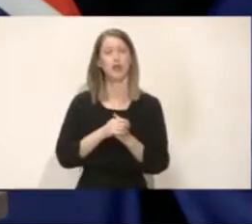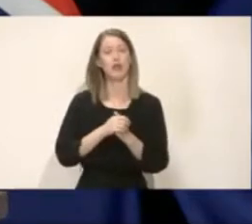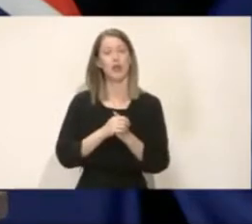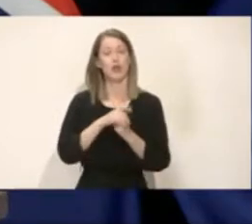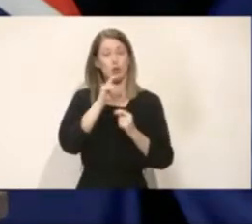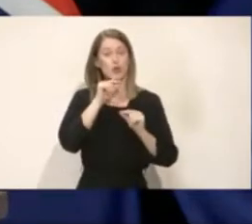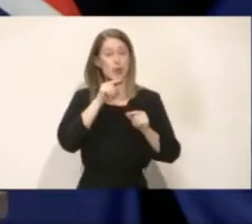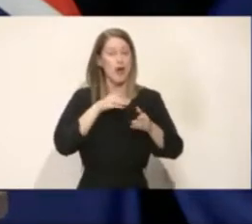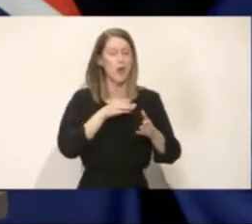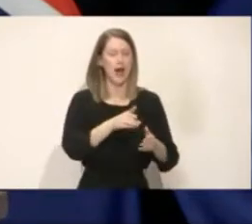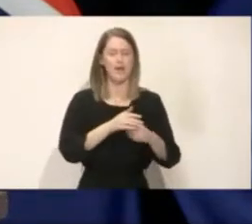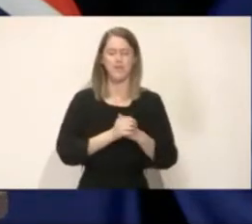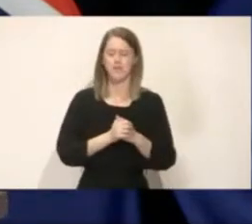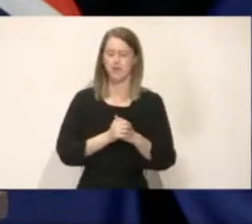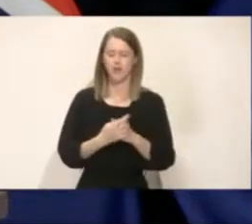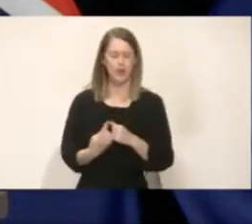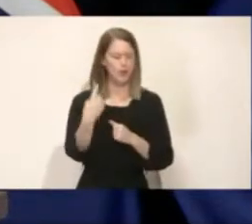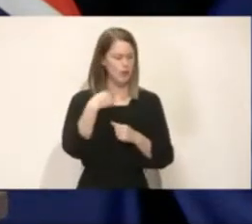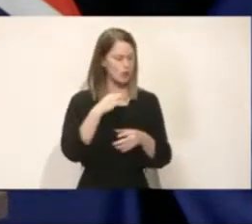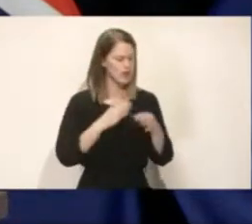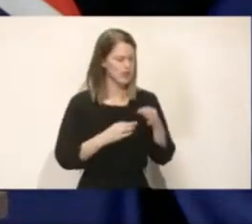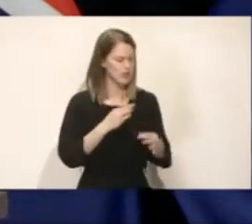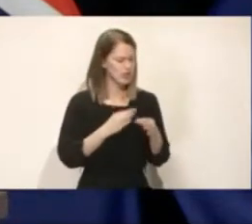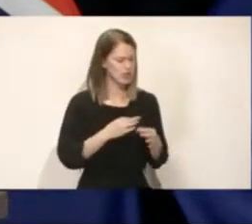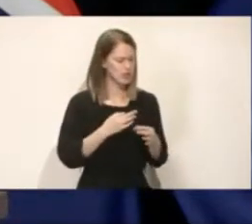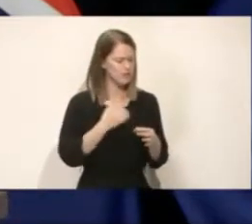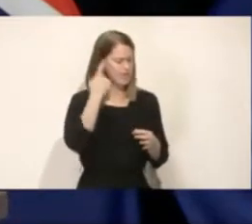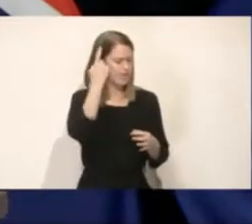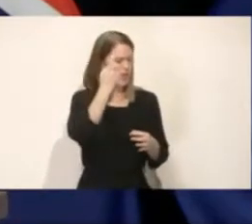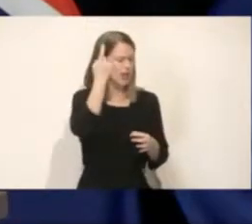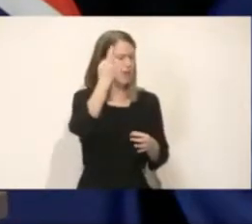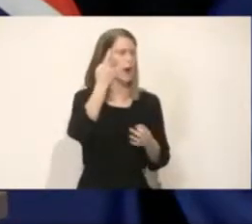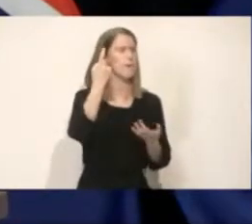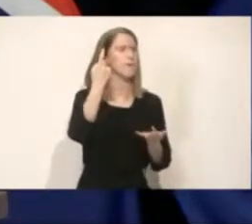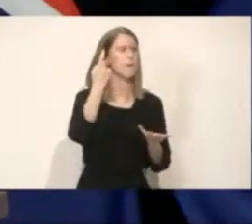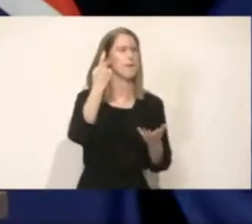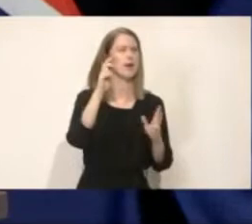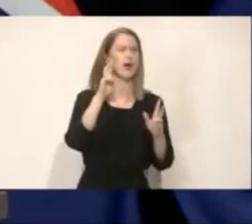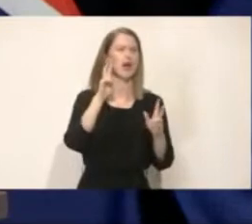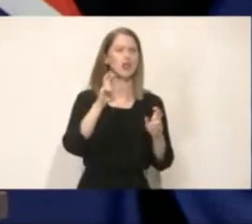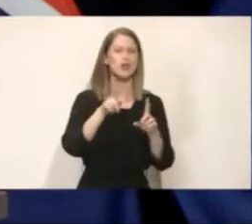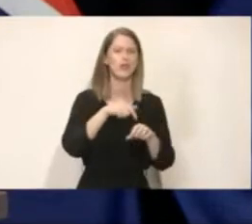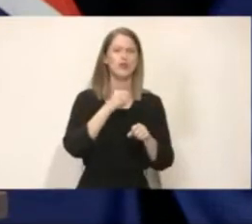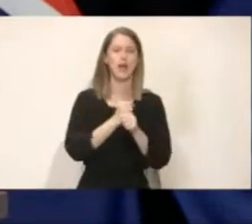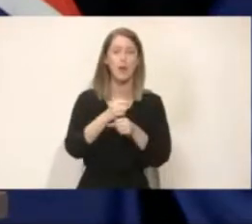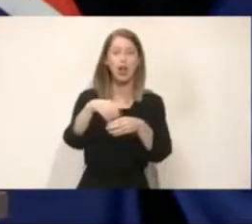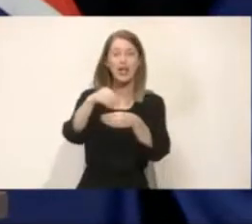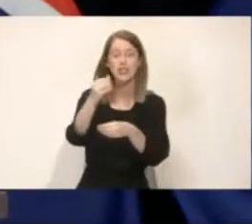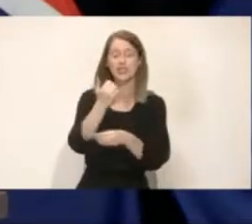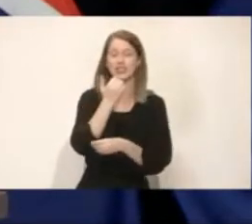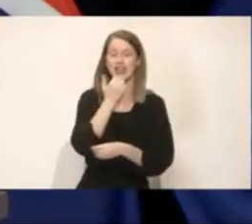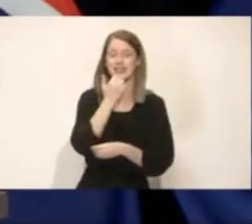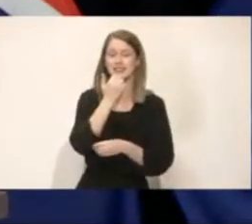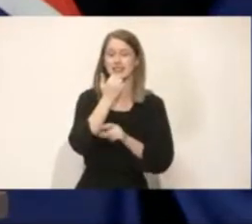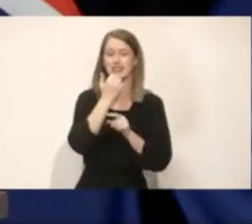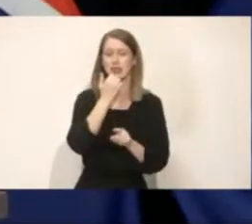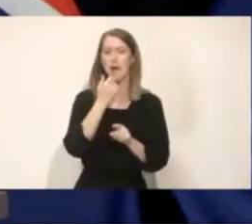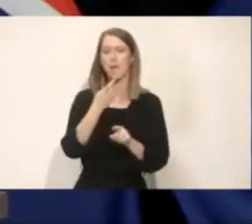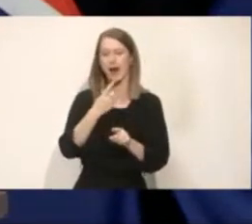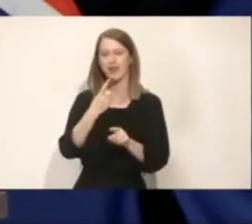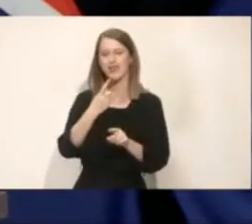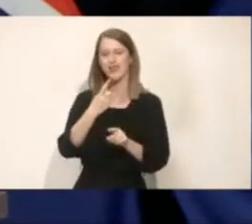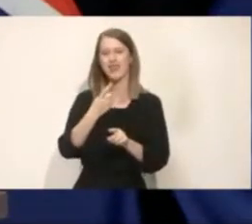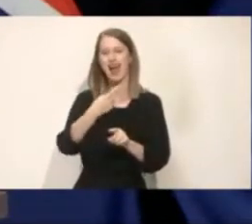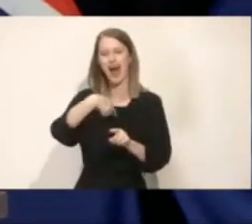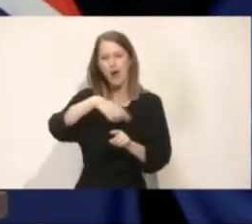you will have seen that in my decision making. I've been mindful of, for instance, issues like the setting of the election date, but we still have the job